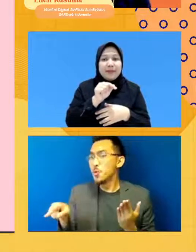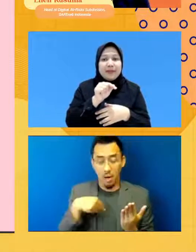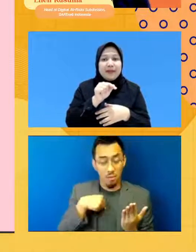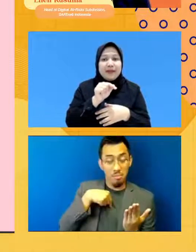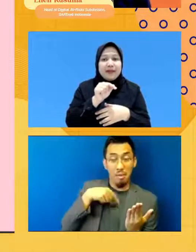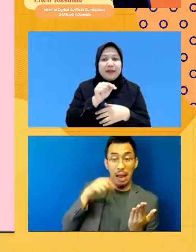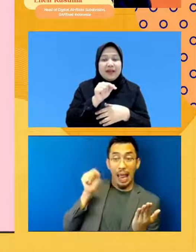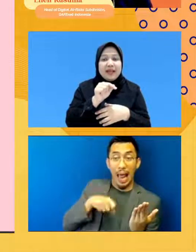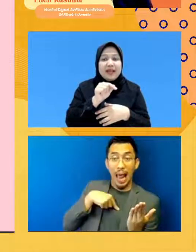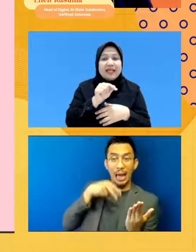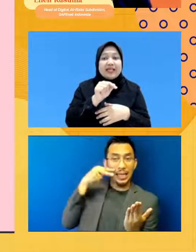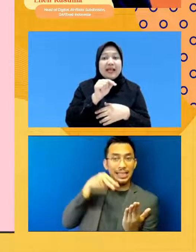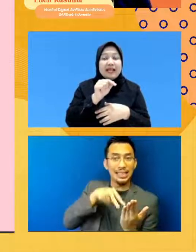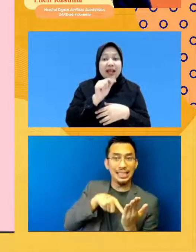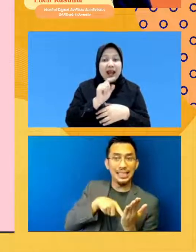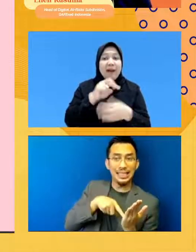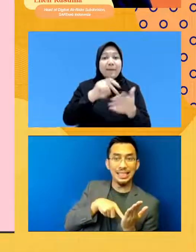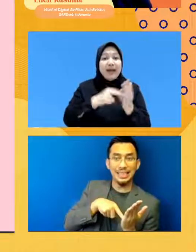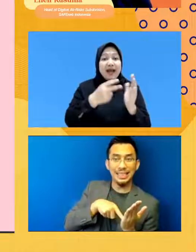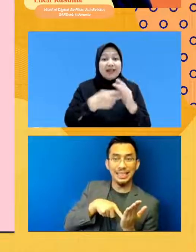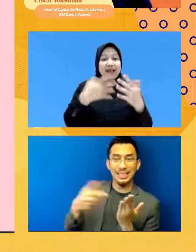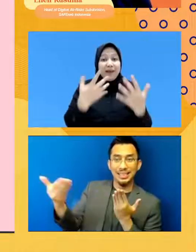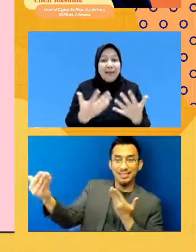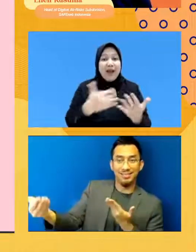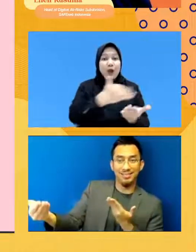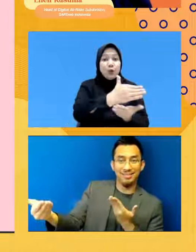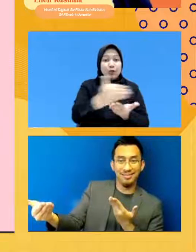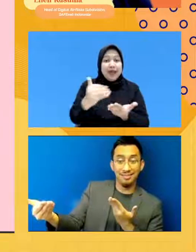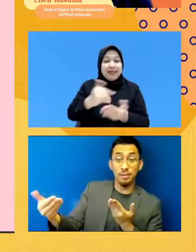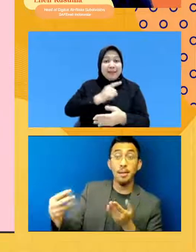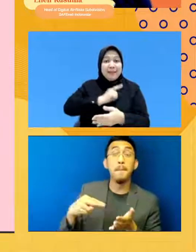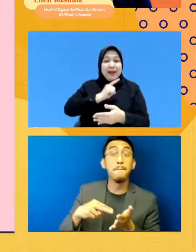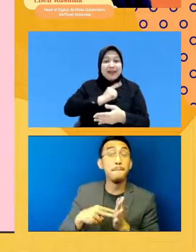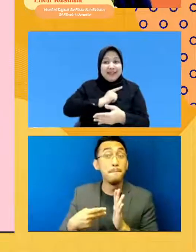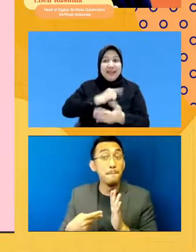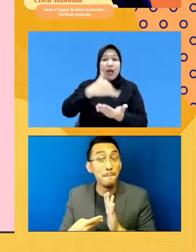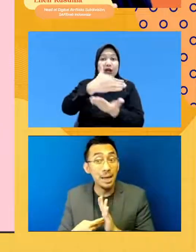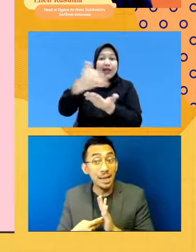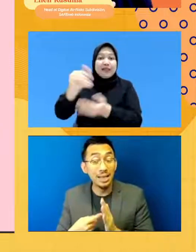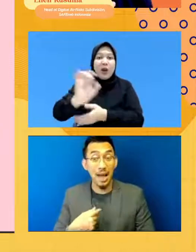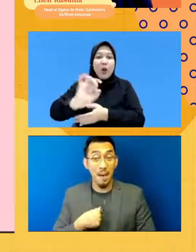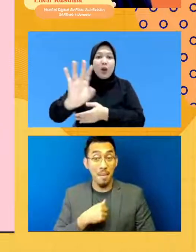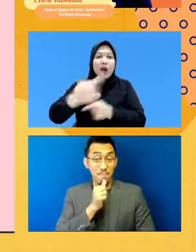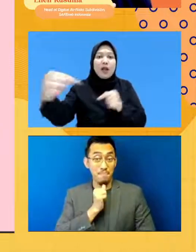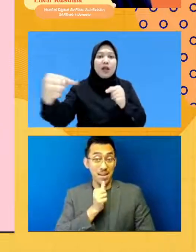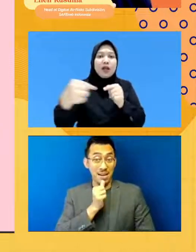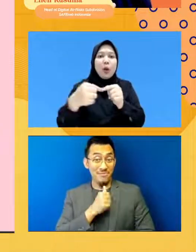to other person's data. So when we are not behaving